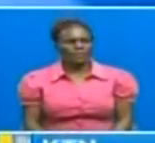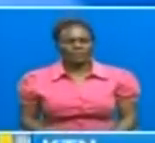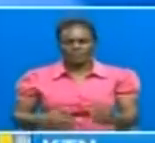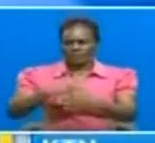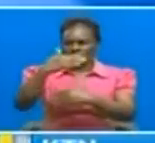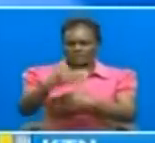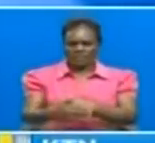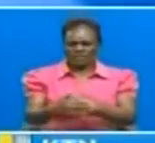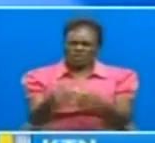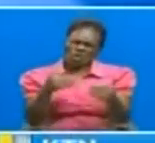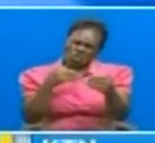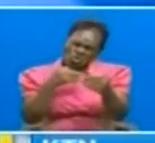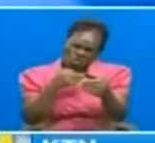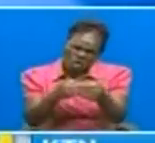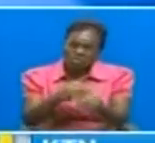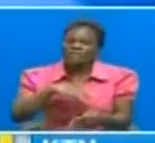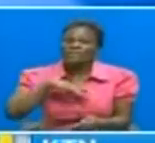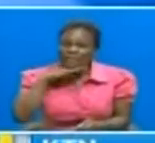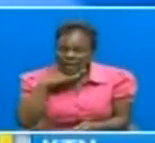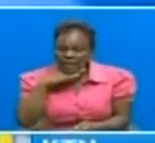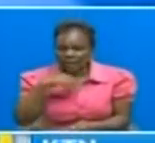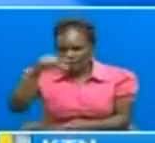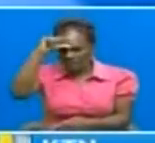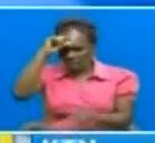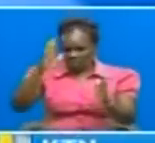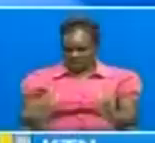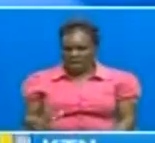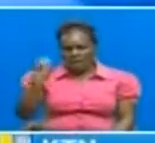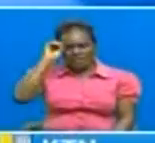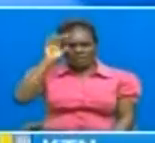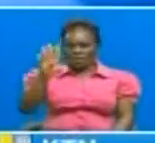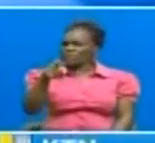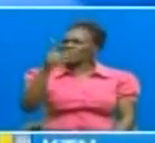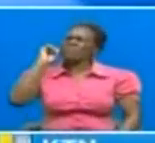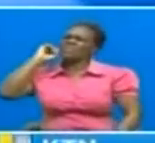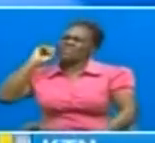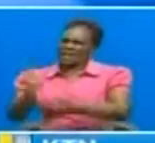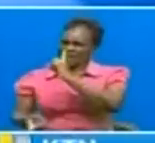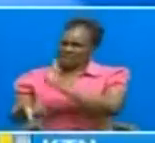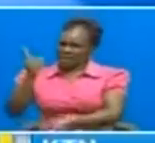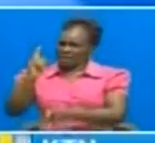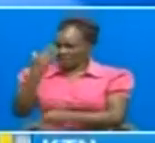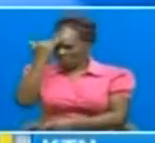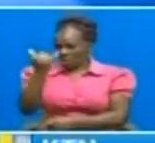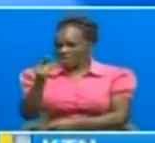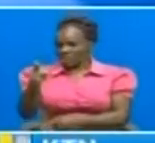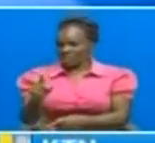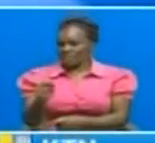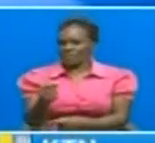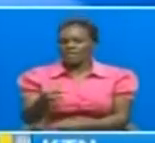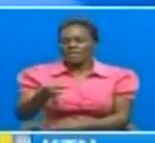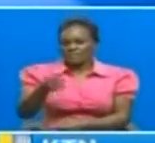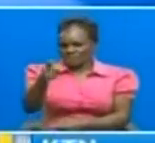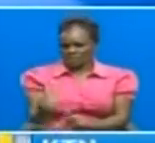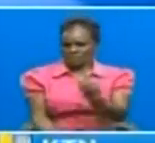Next, a close shave for a governor. Kiambu Governor William Kabogo had to run for dear life after spirits that